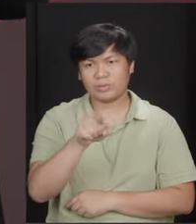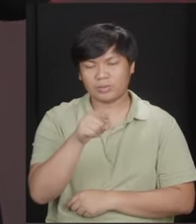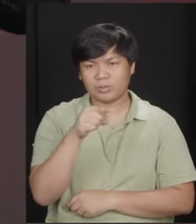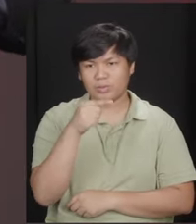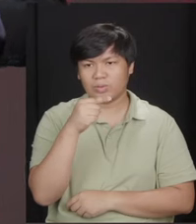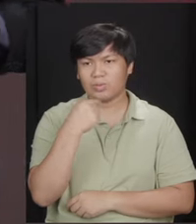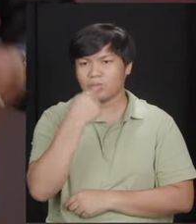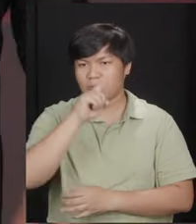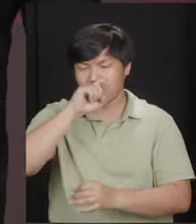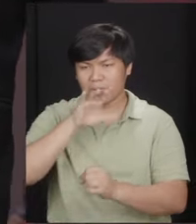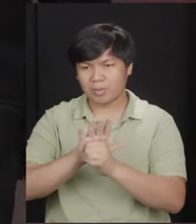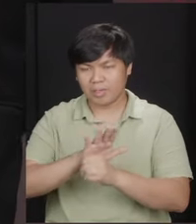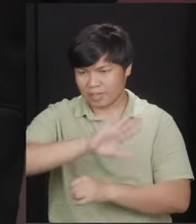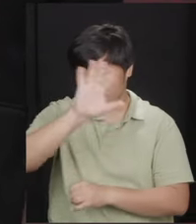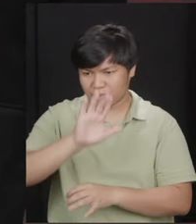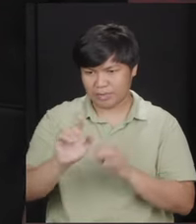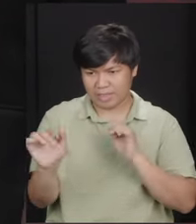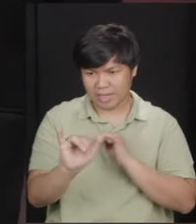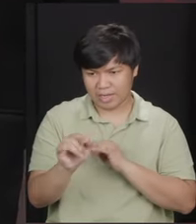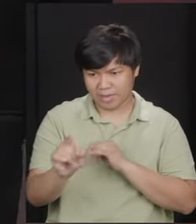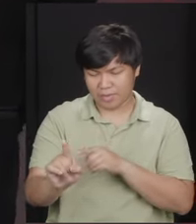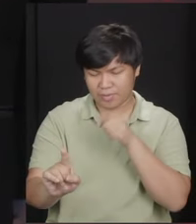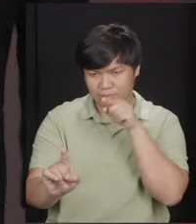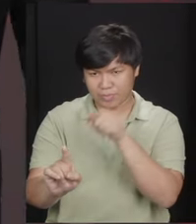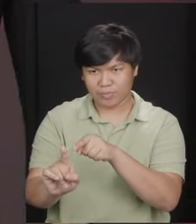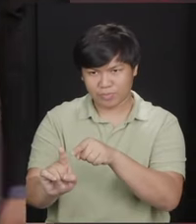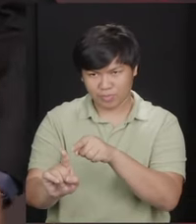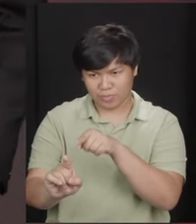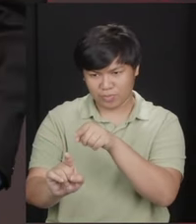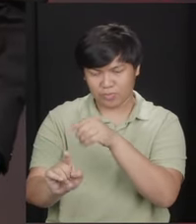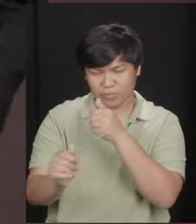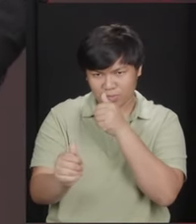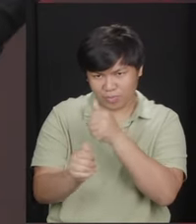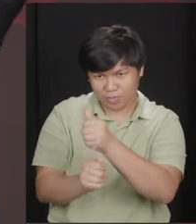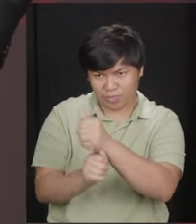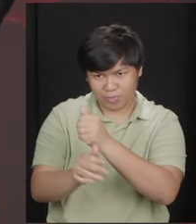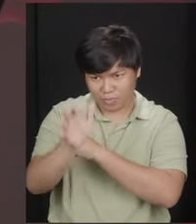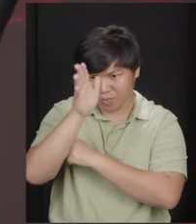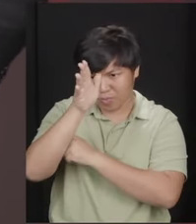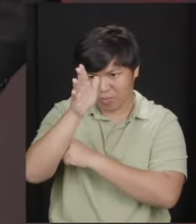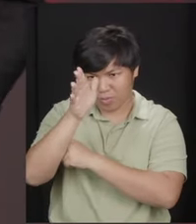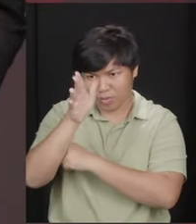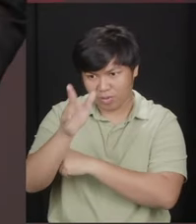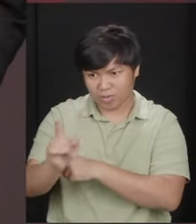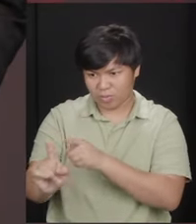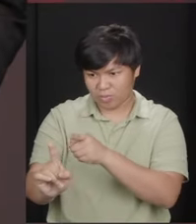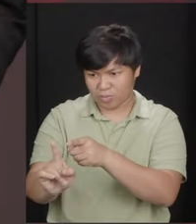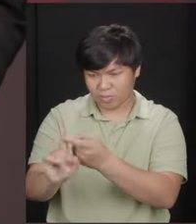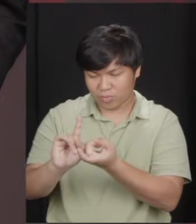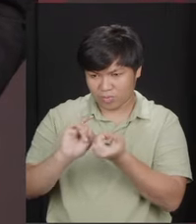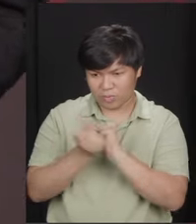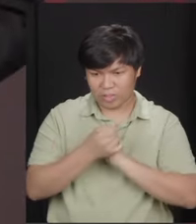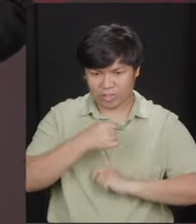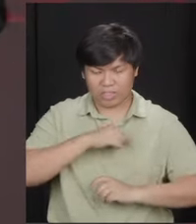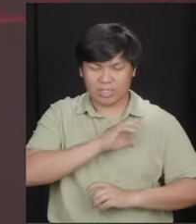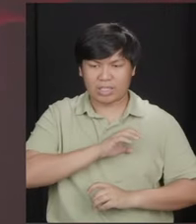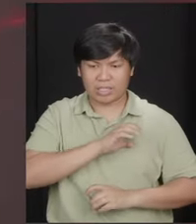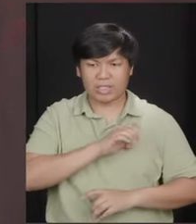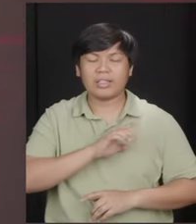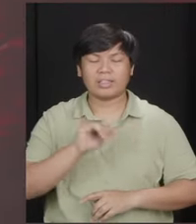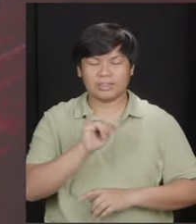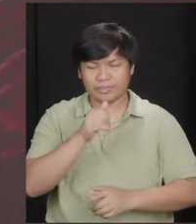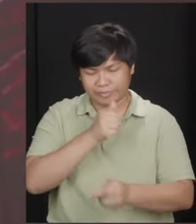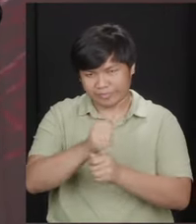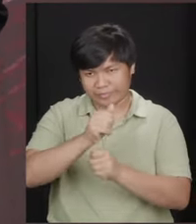vowed, I will never become like you, you abusive dad, you find yourself abusing your own son. Number